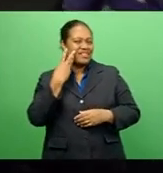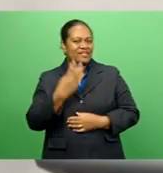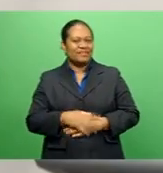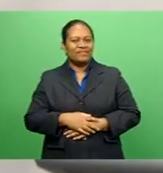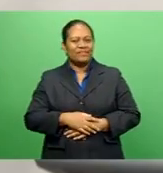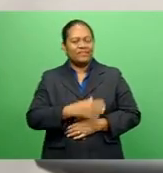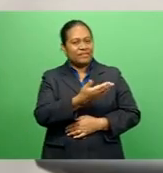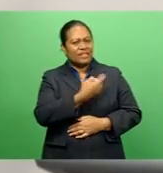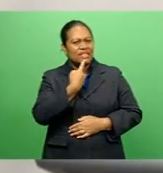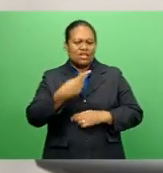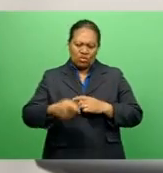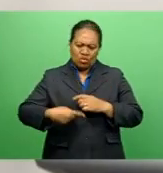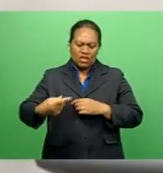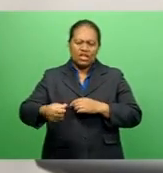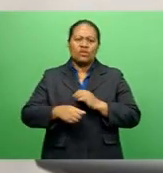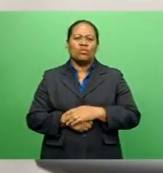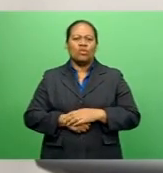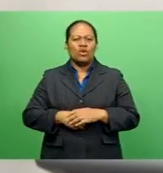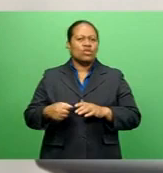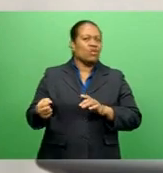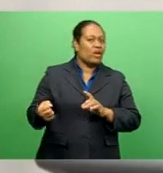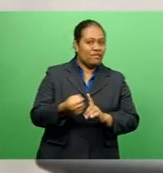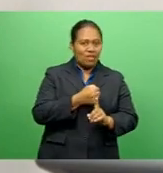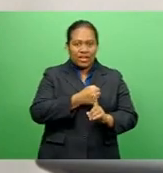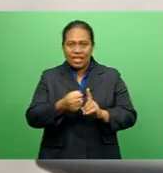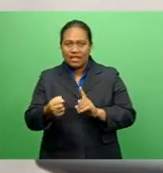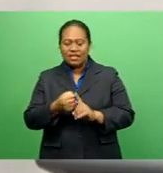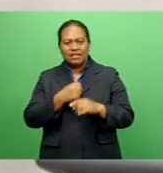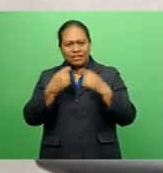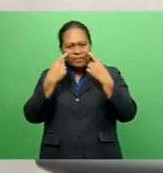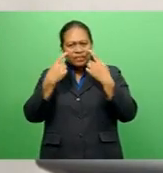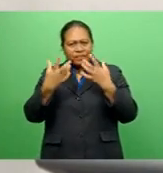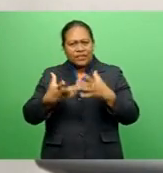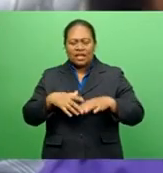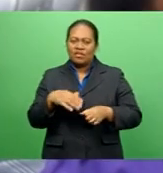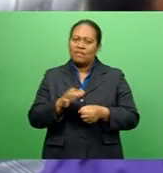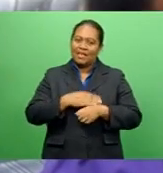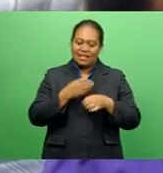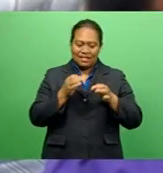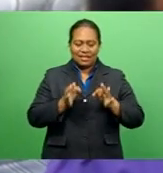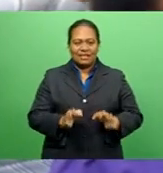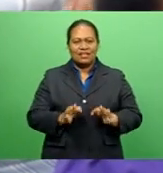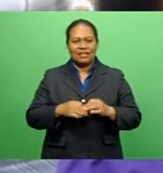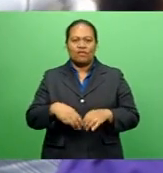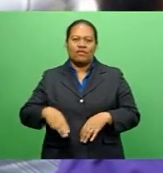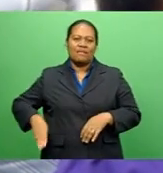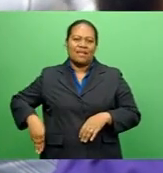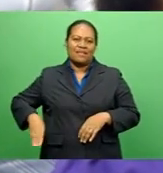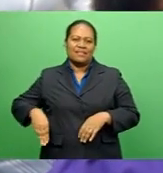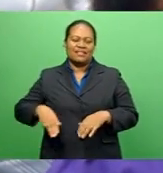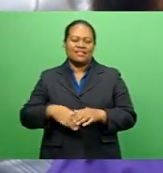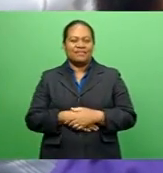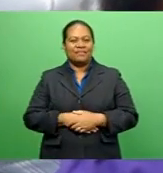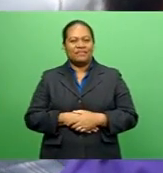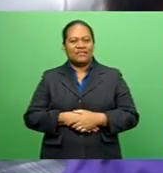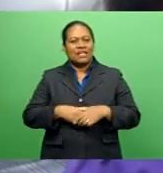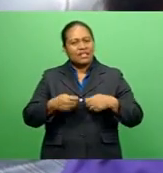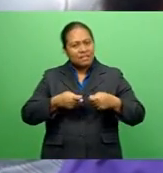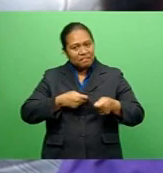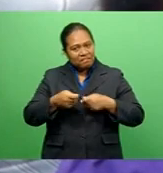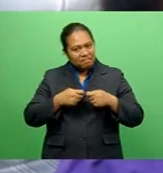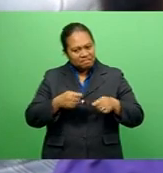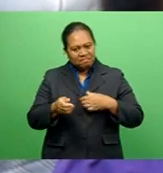to advocate and play an important role in planning and decision making for their members. And our markets